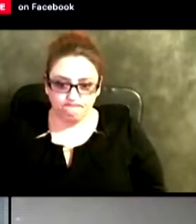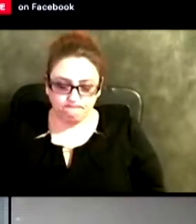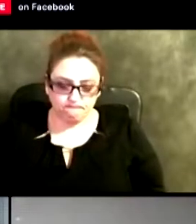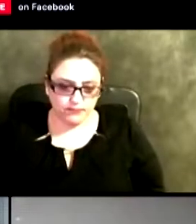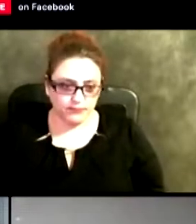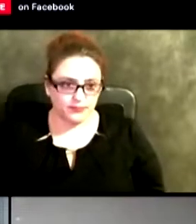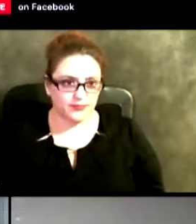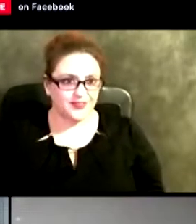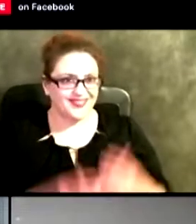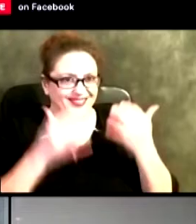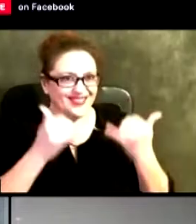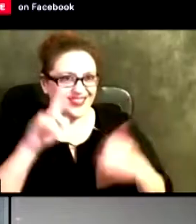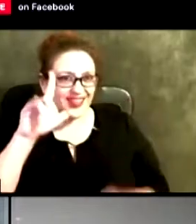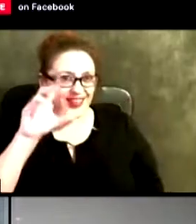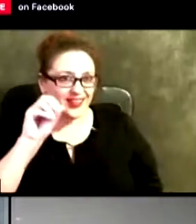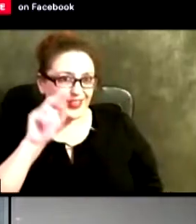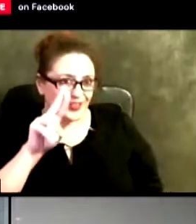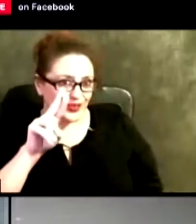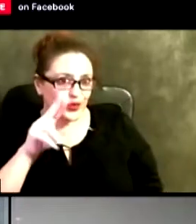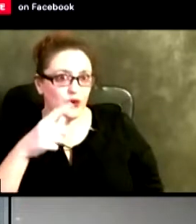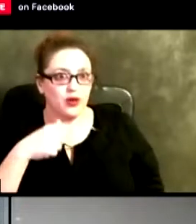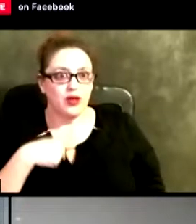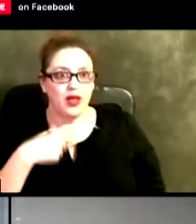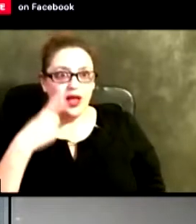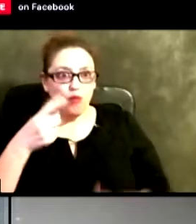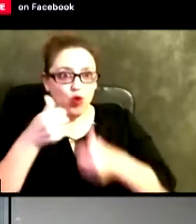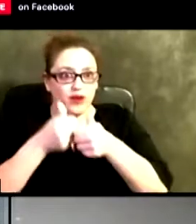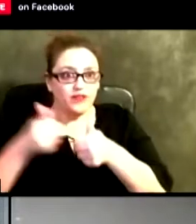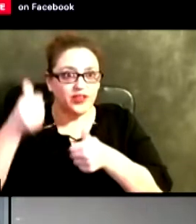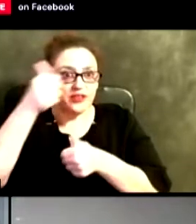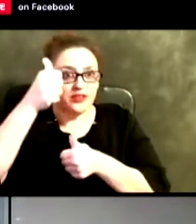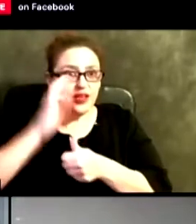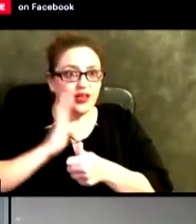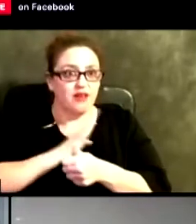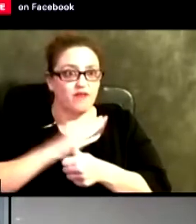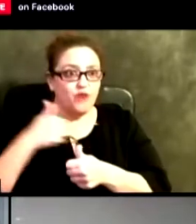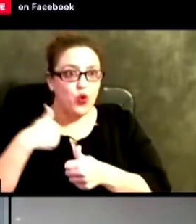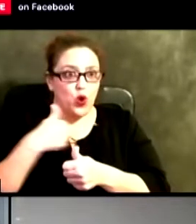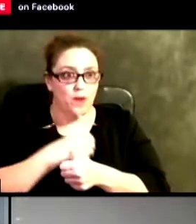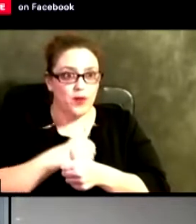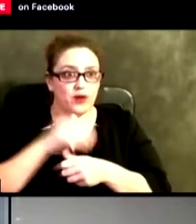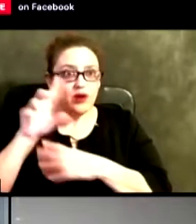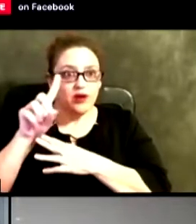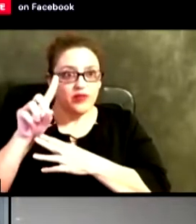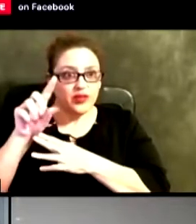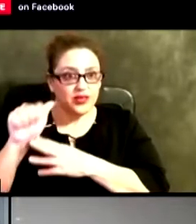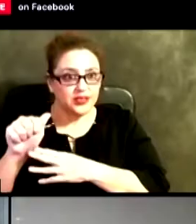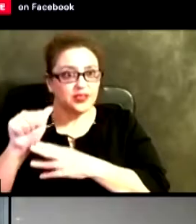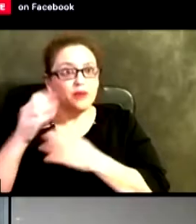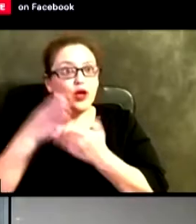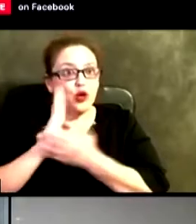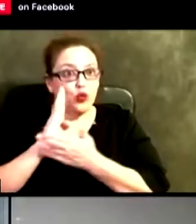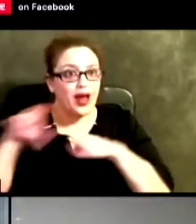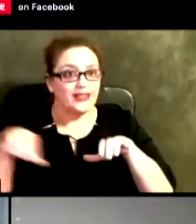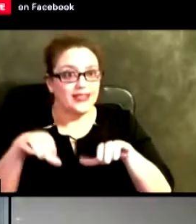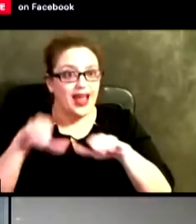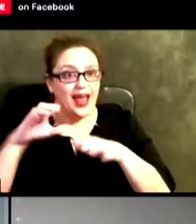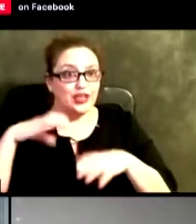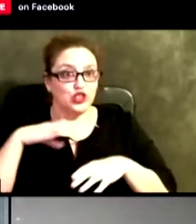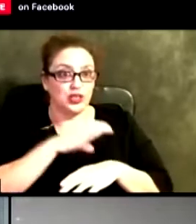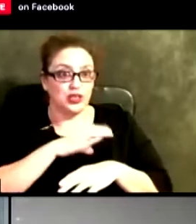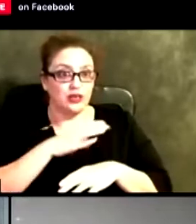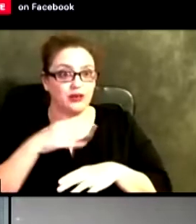This is Lou. I'm one of the executive board members of DRAC, the Disability Rights Action Committee, and my pronouns are